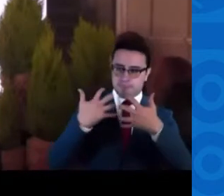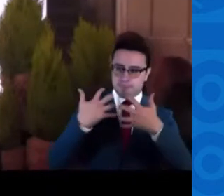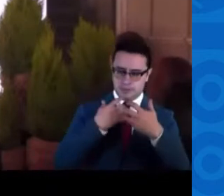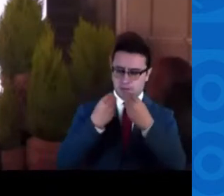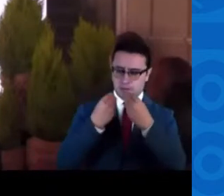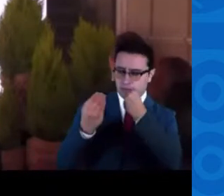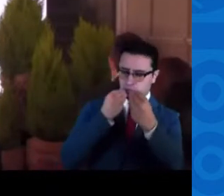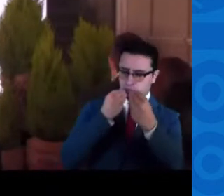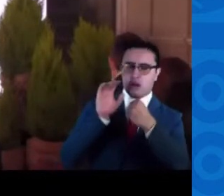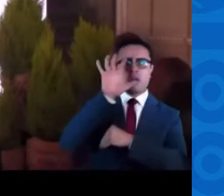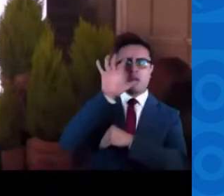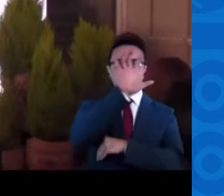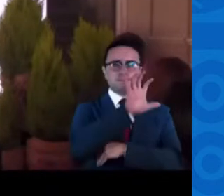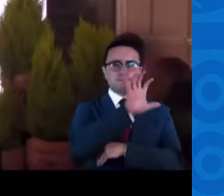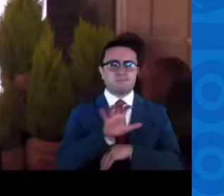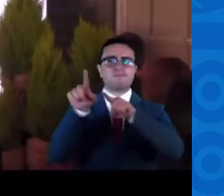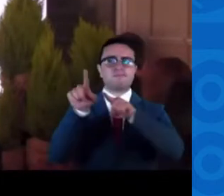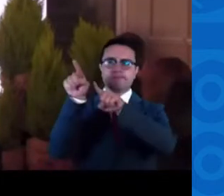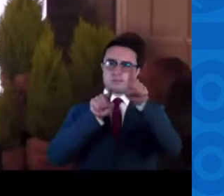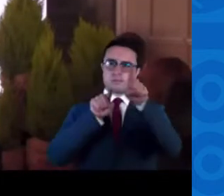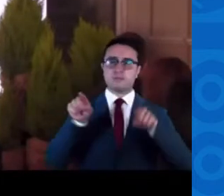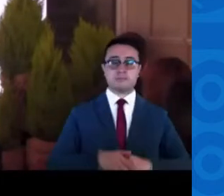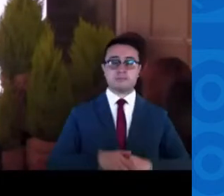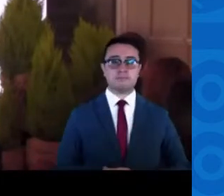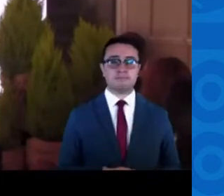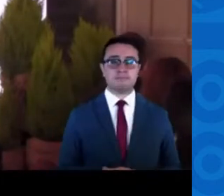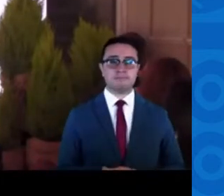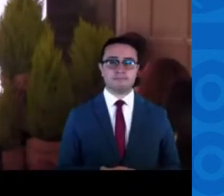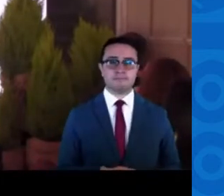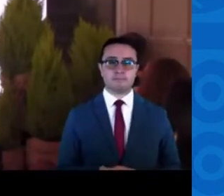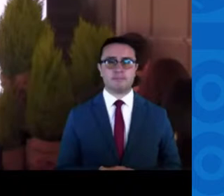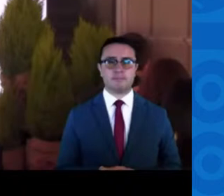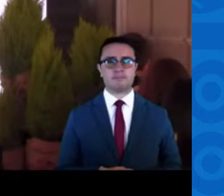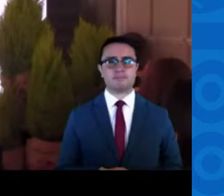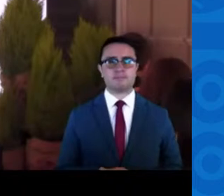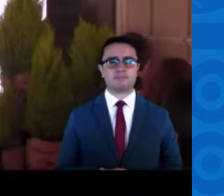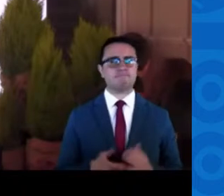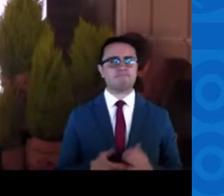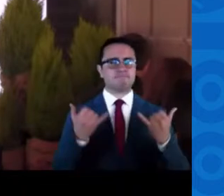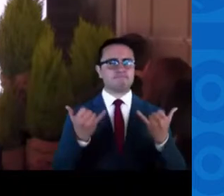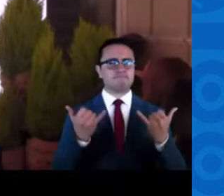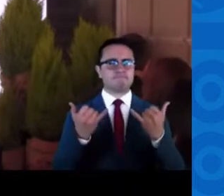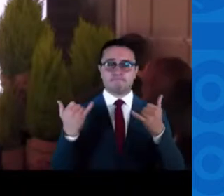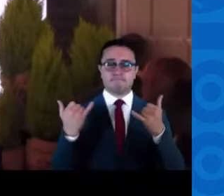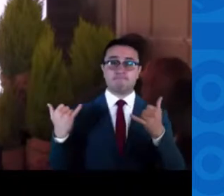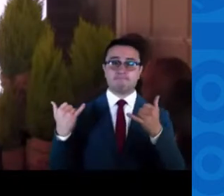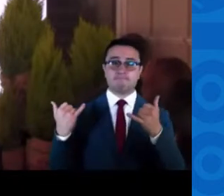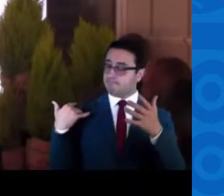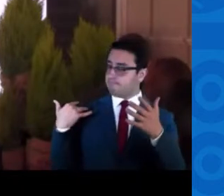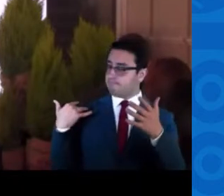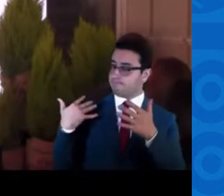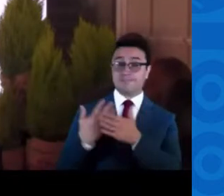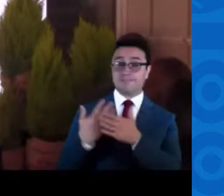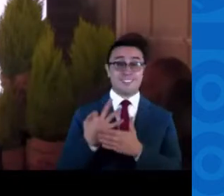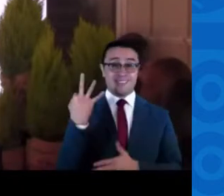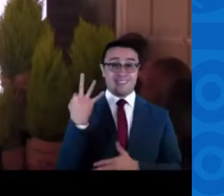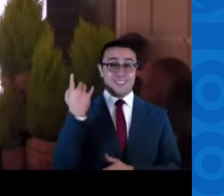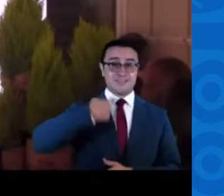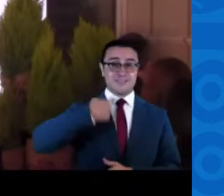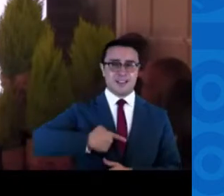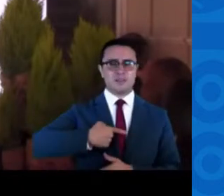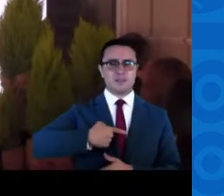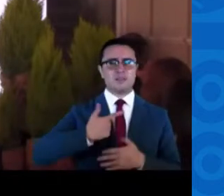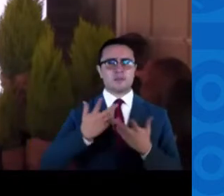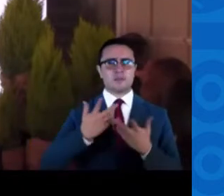COVID-19 pandemic, and the food programs of each one of the regions. We are going to share throughout